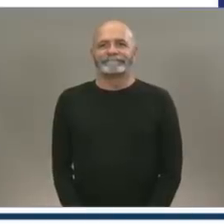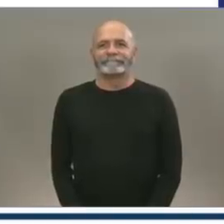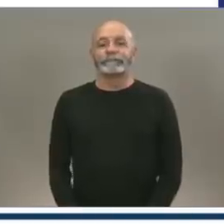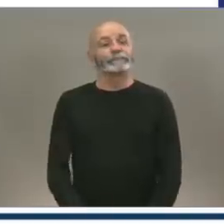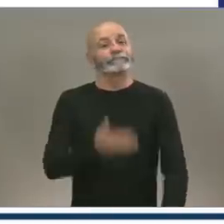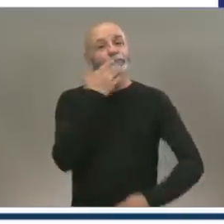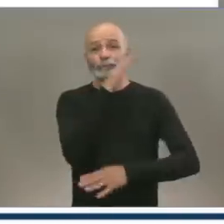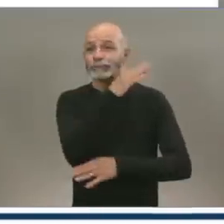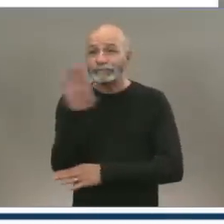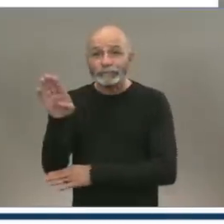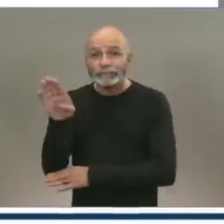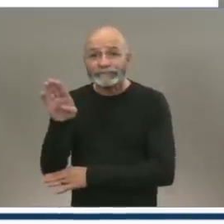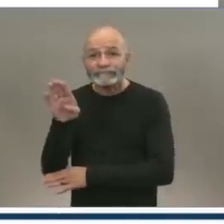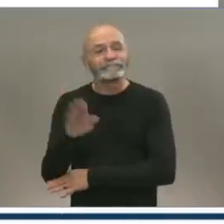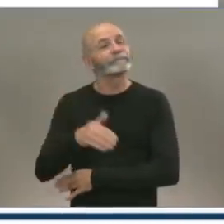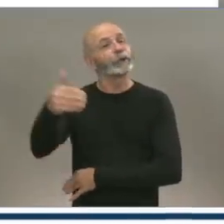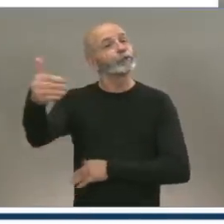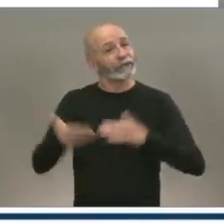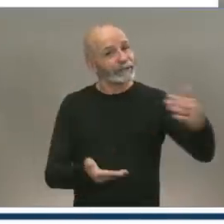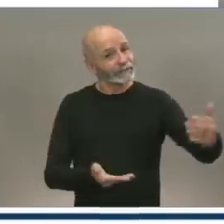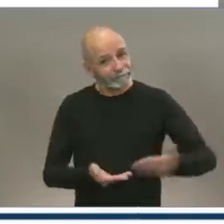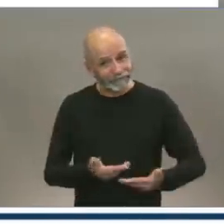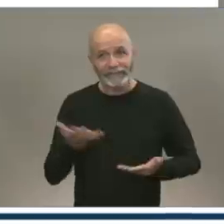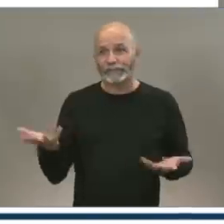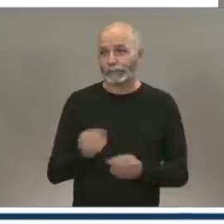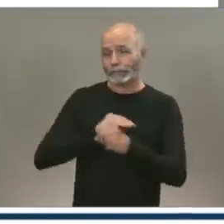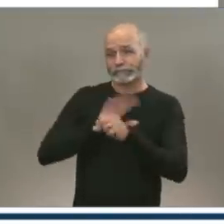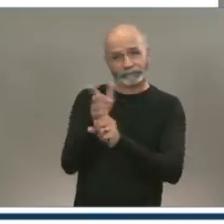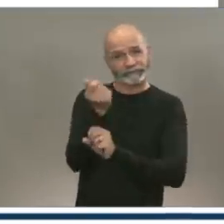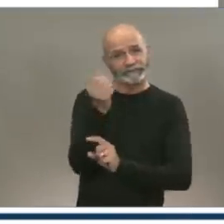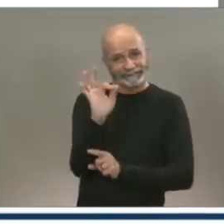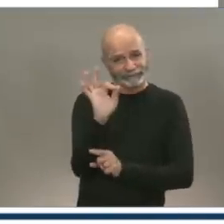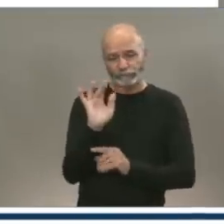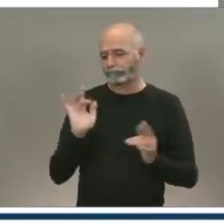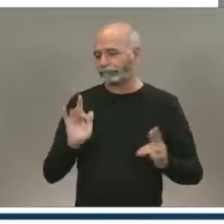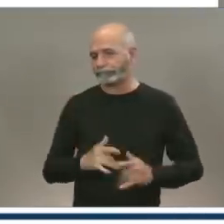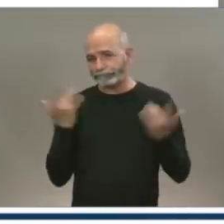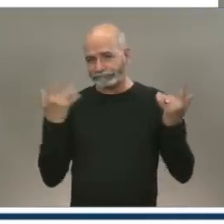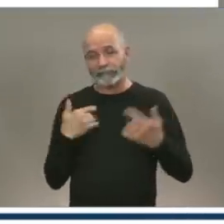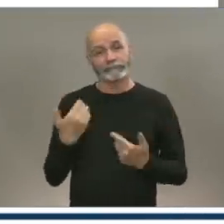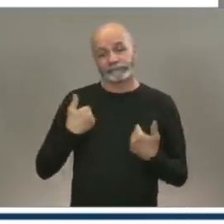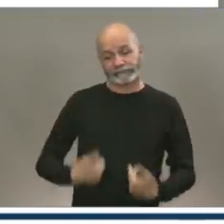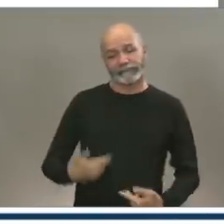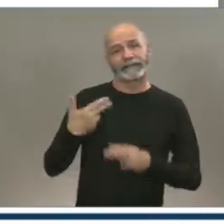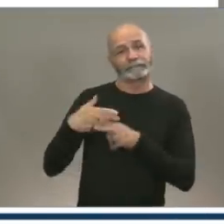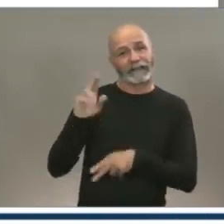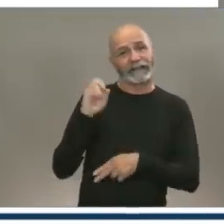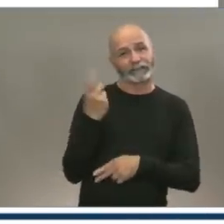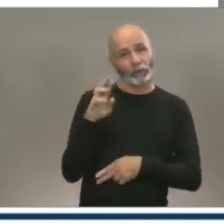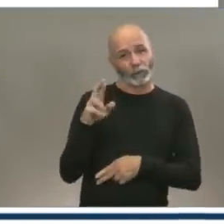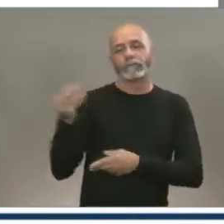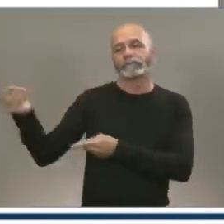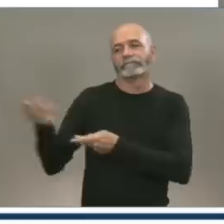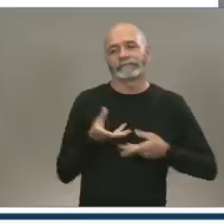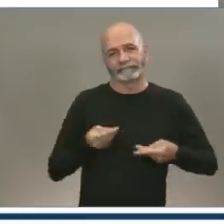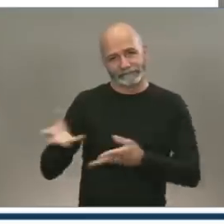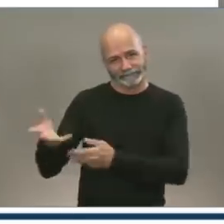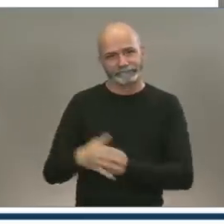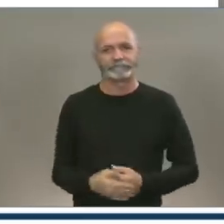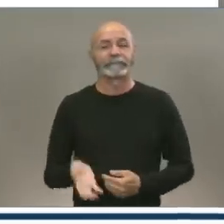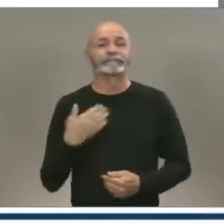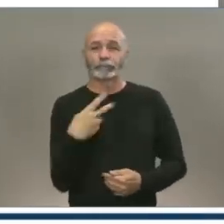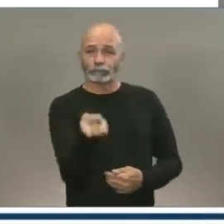Good afternoon and welcome to today's COVID-19 update. I'm Heather Fairbairn and I'll be your moderator today. Before we begin, allow me